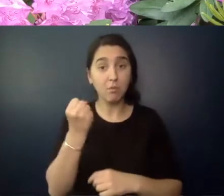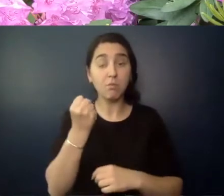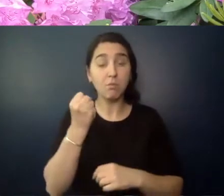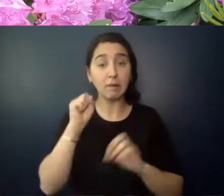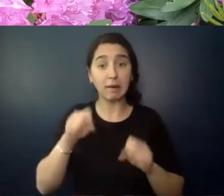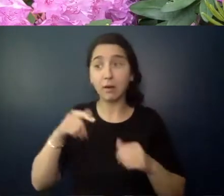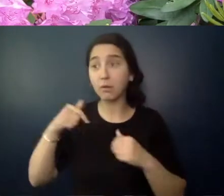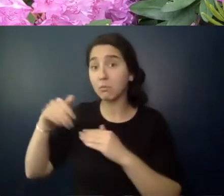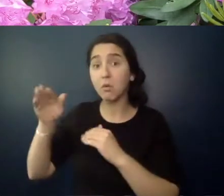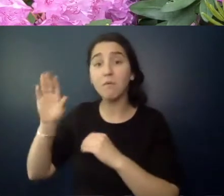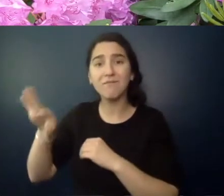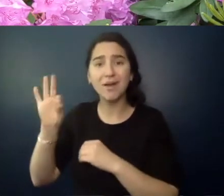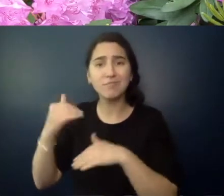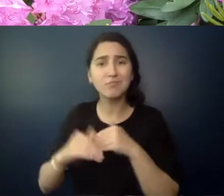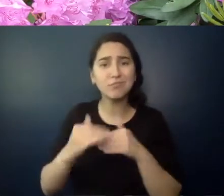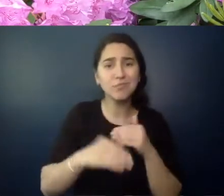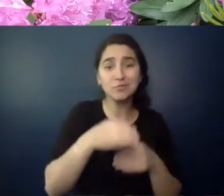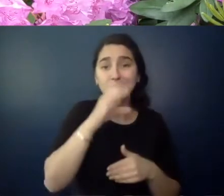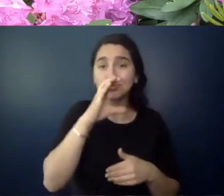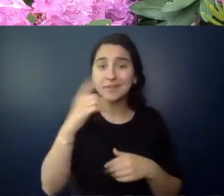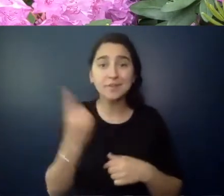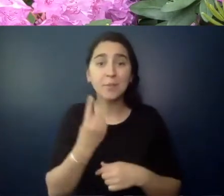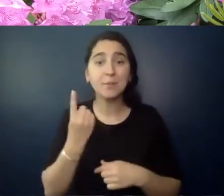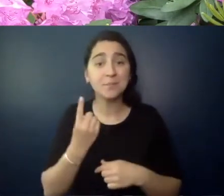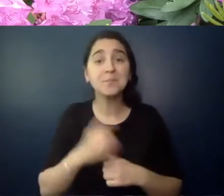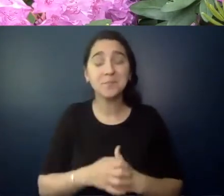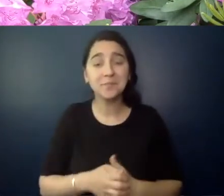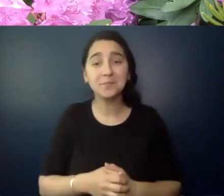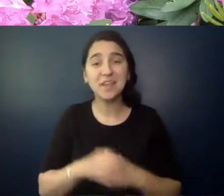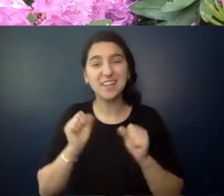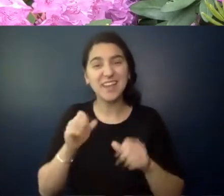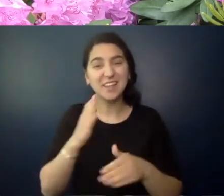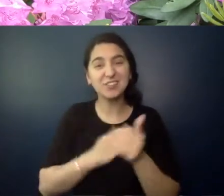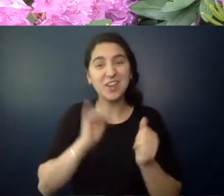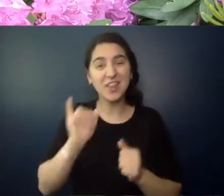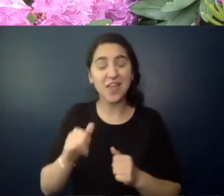elements that you will need for that portion of our service.